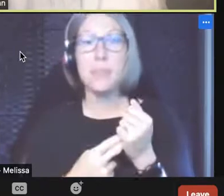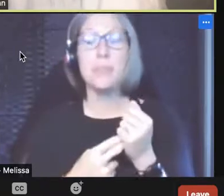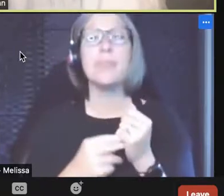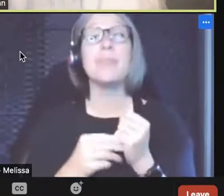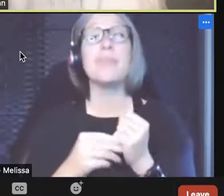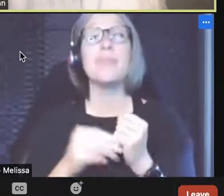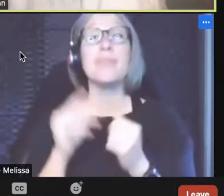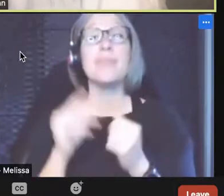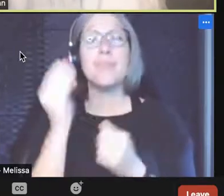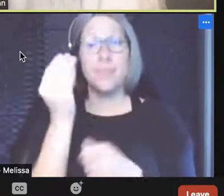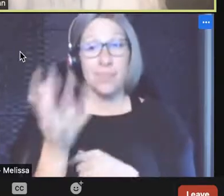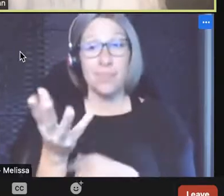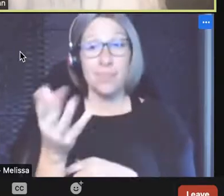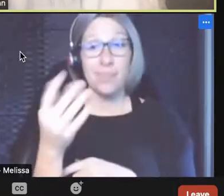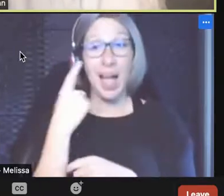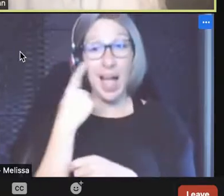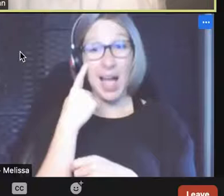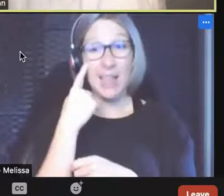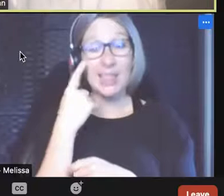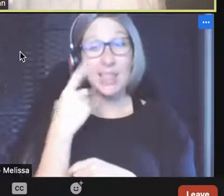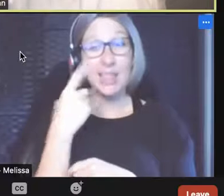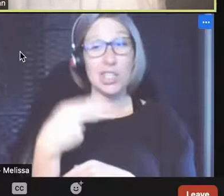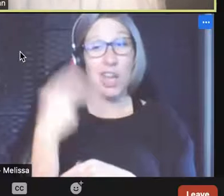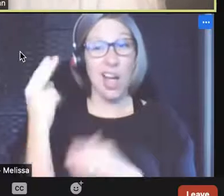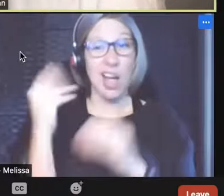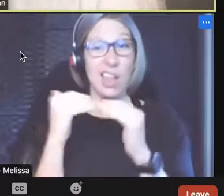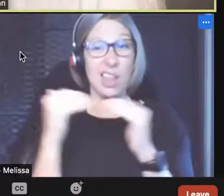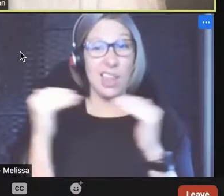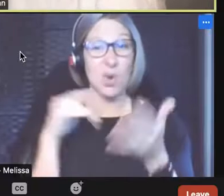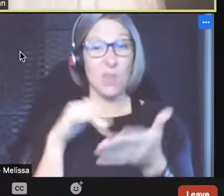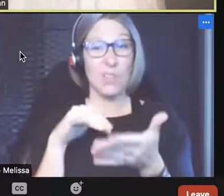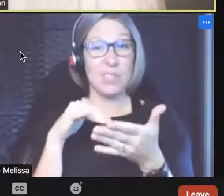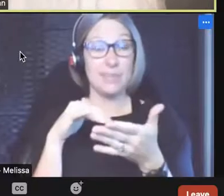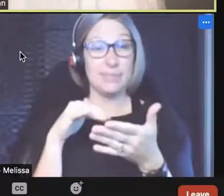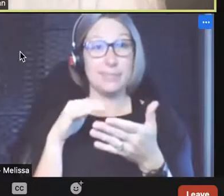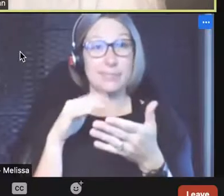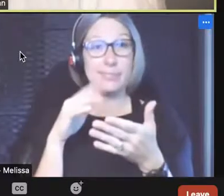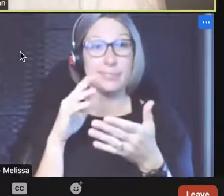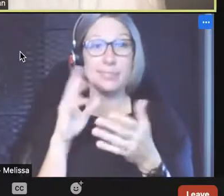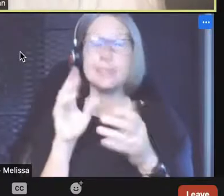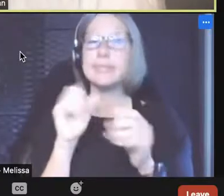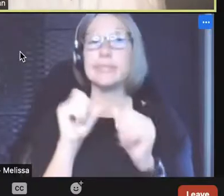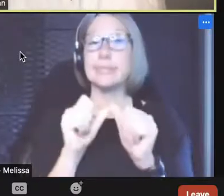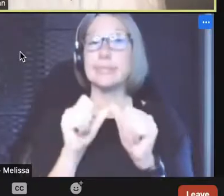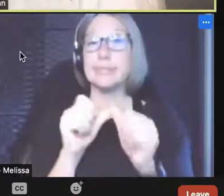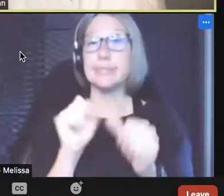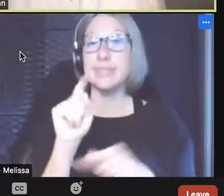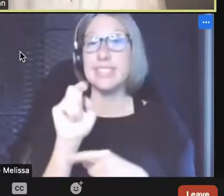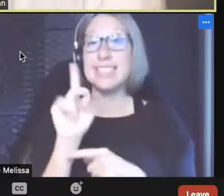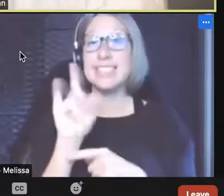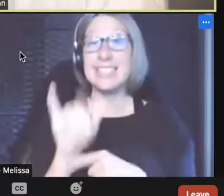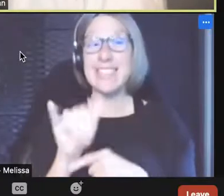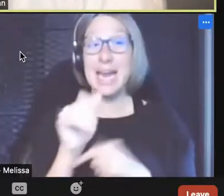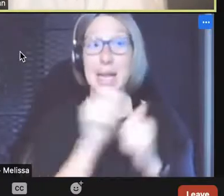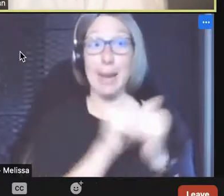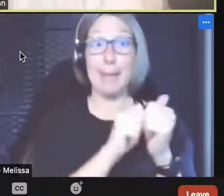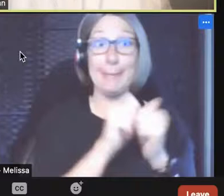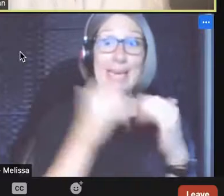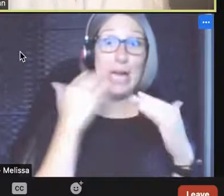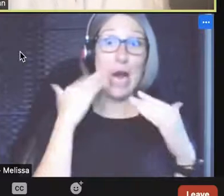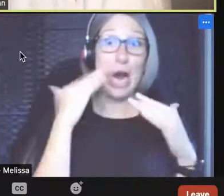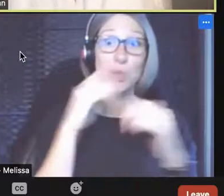now, there is, I think, a pretty high level of steady competing auditory input outside of my door, and it's driving me nuts.